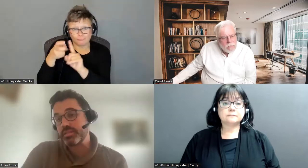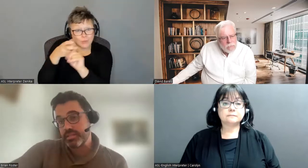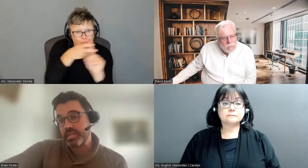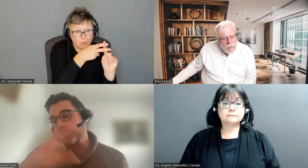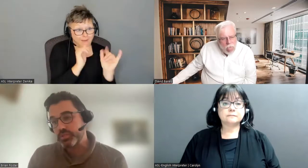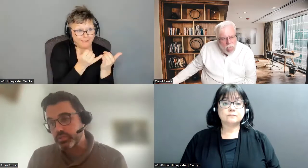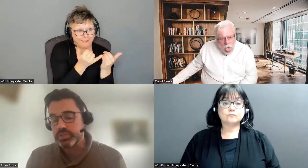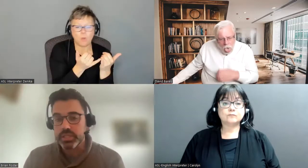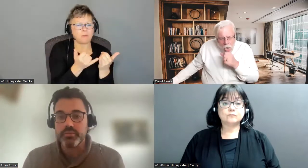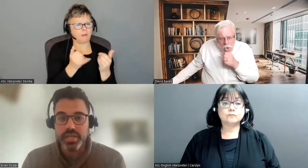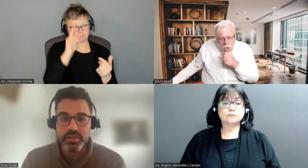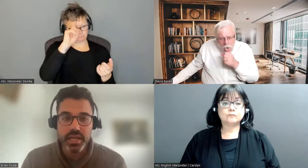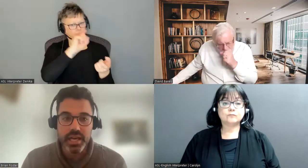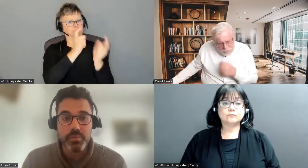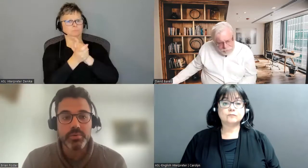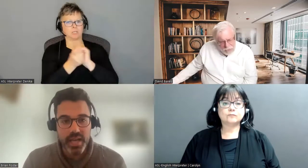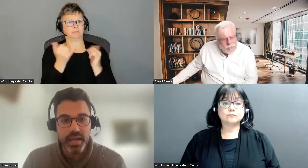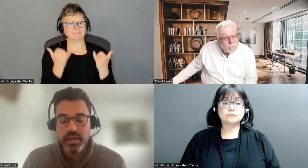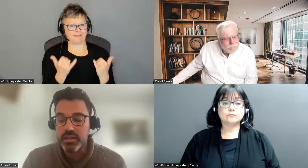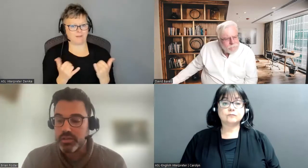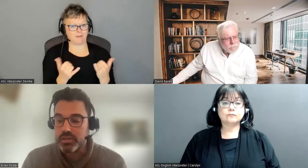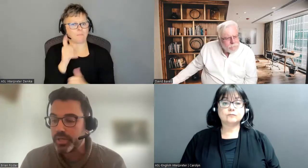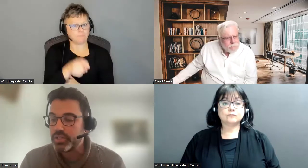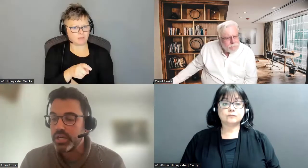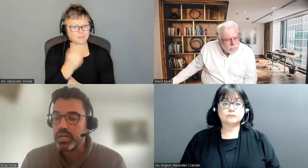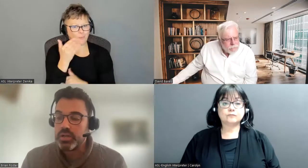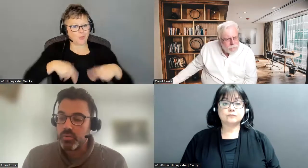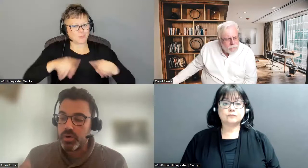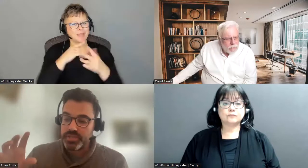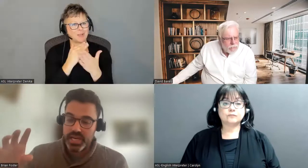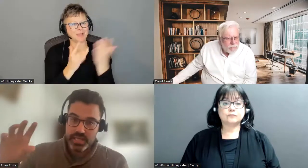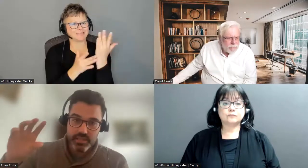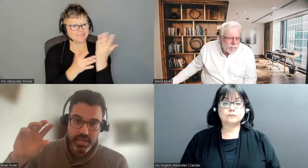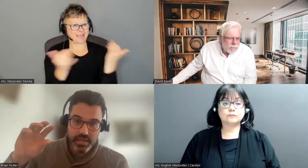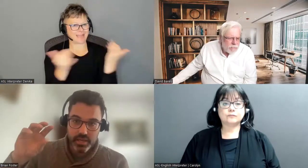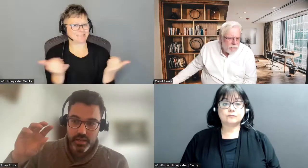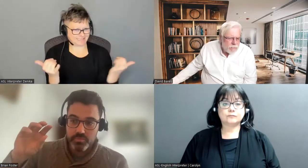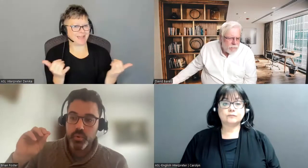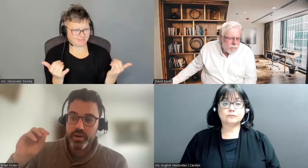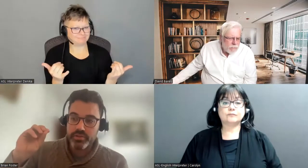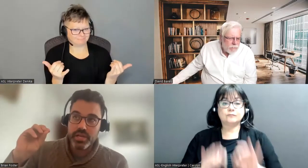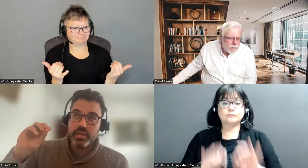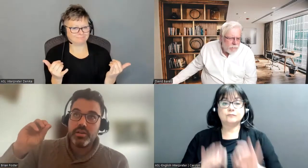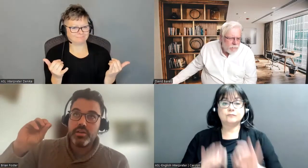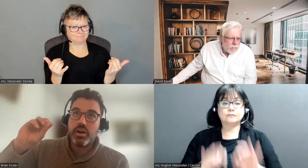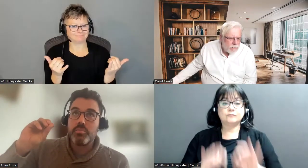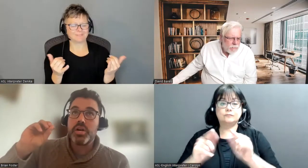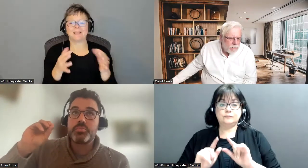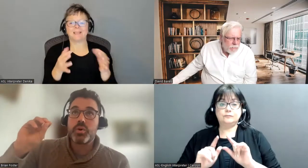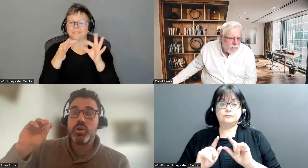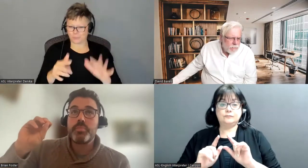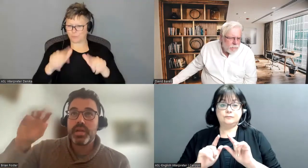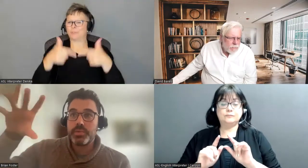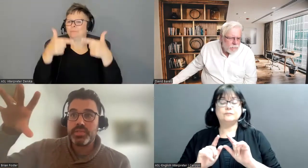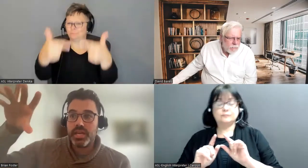brings us, I think, full circle to the conversation today about tech, which what we're seeing is that employers are much